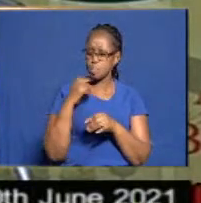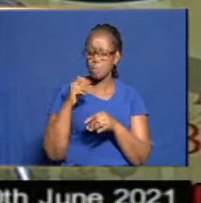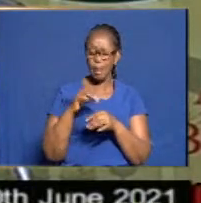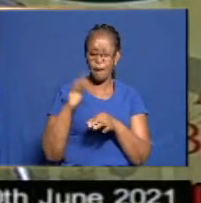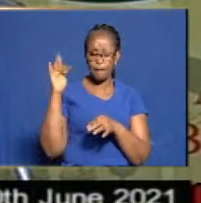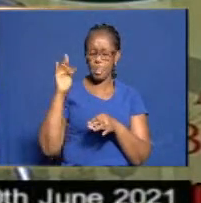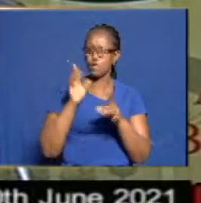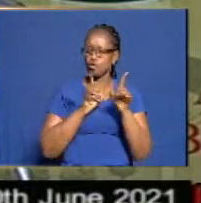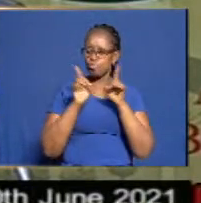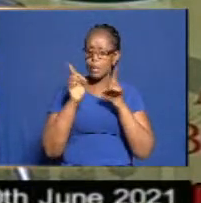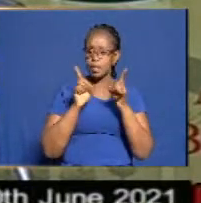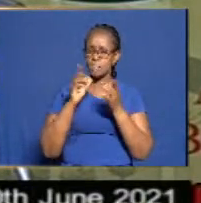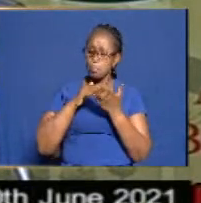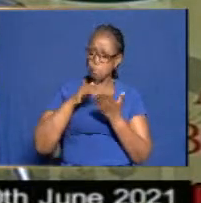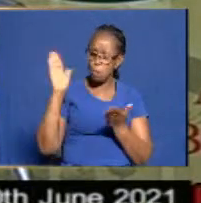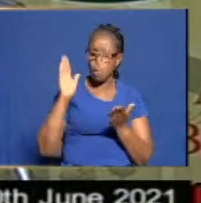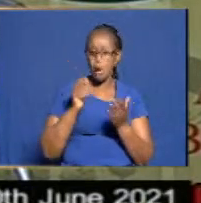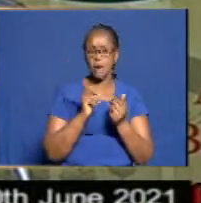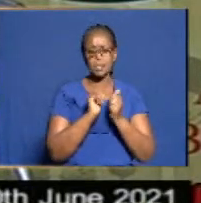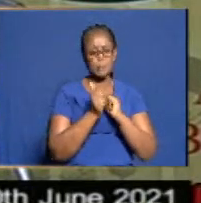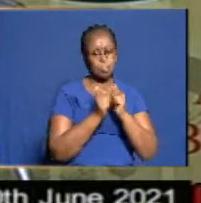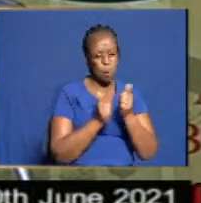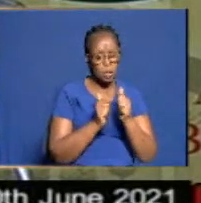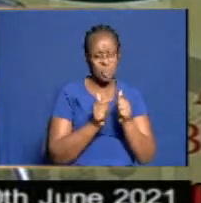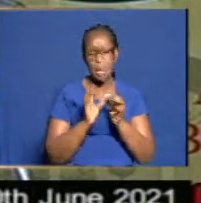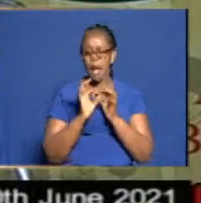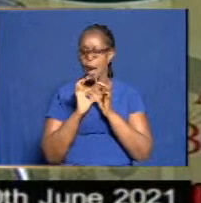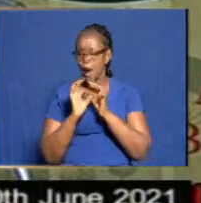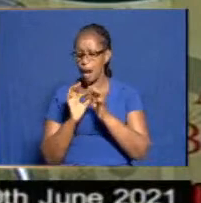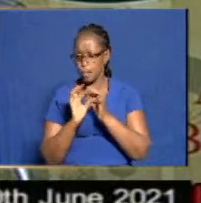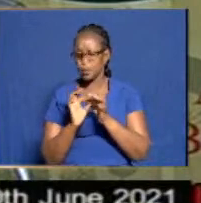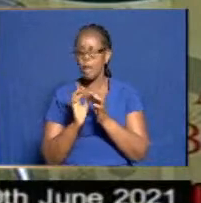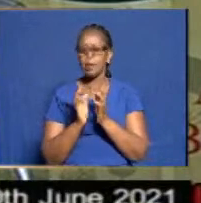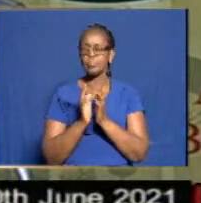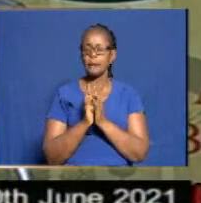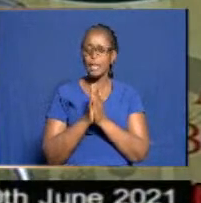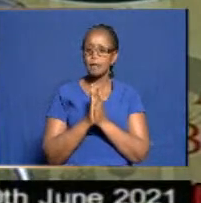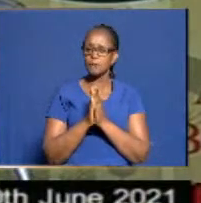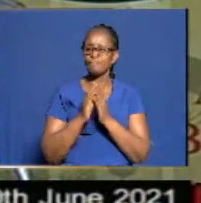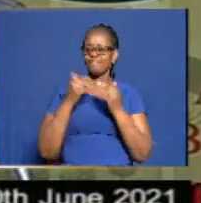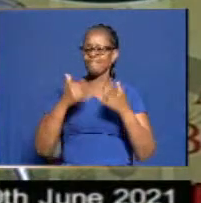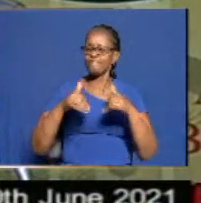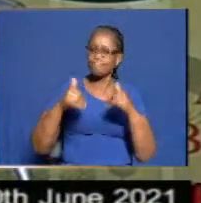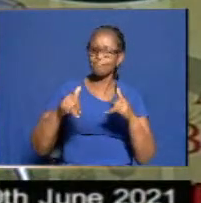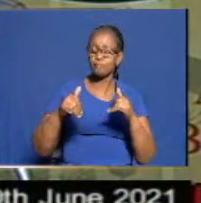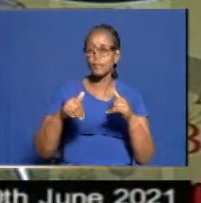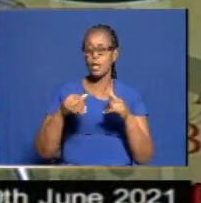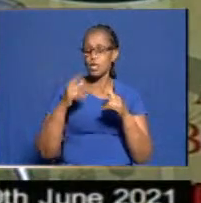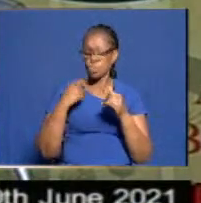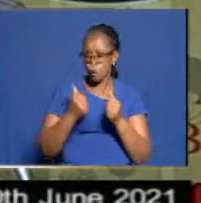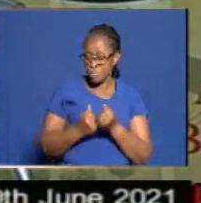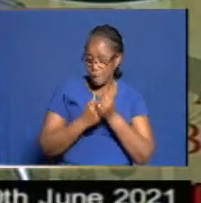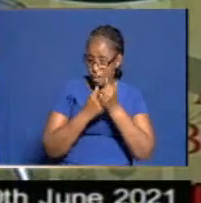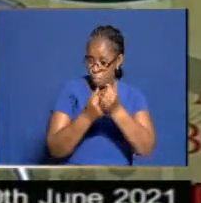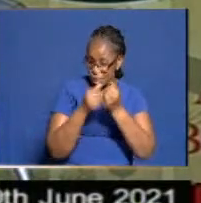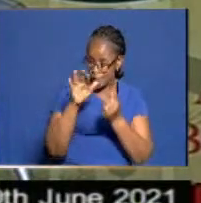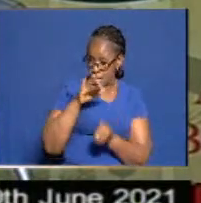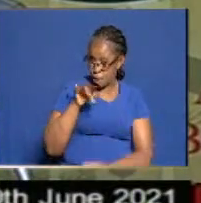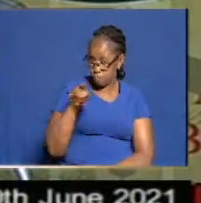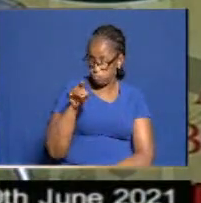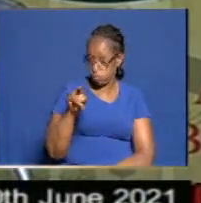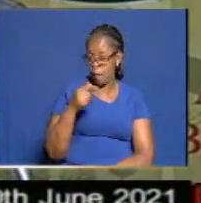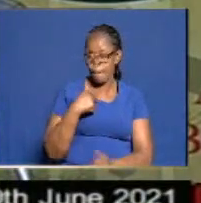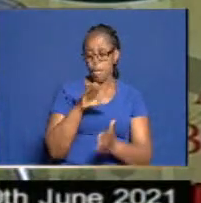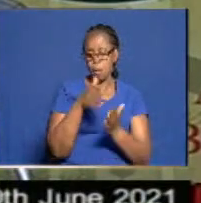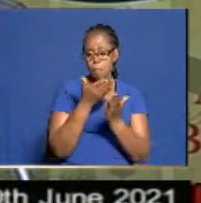tourism, sports, culture, and arts sectors. To support recovery of these sectors, I have proposed an